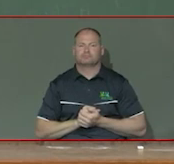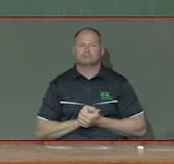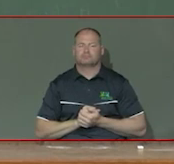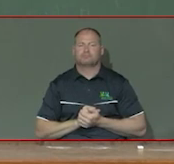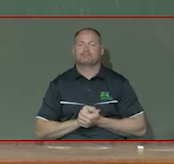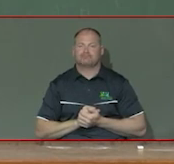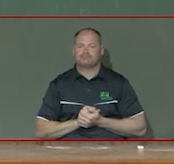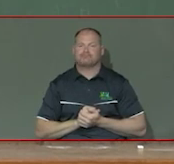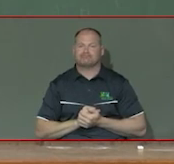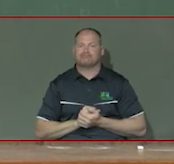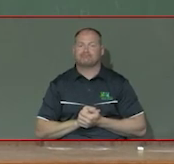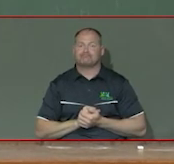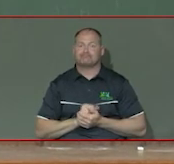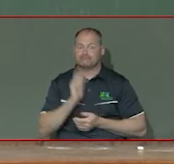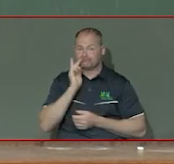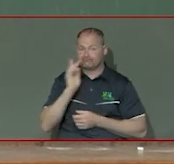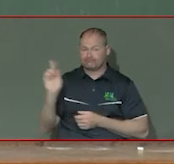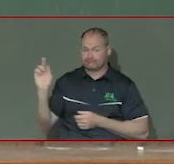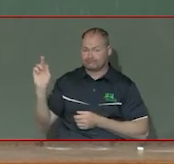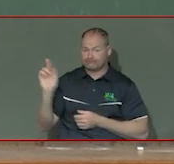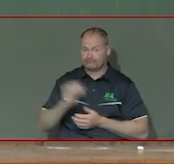Right, please take note of this.